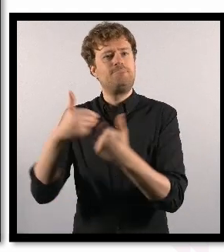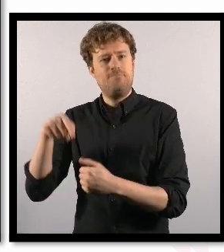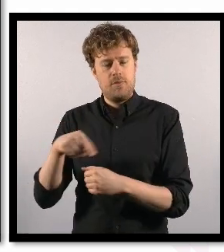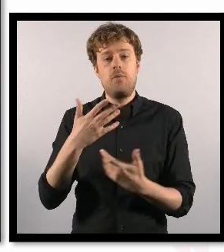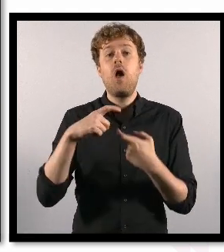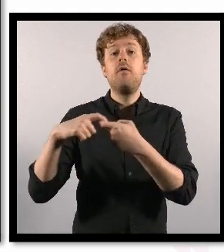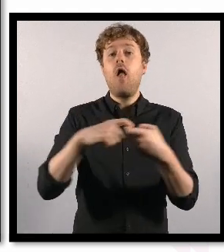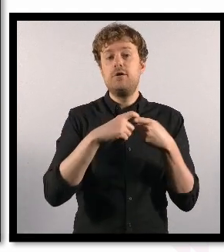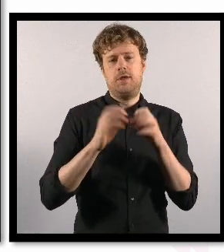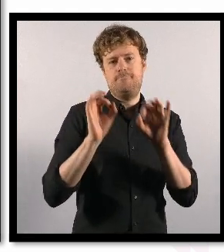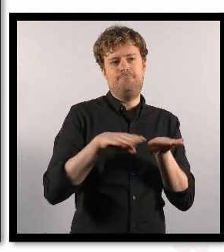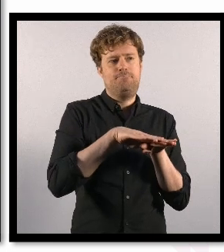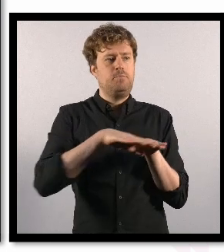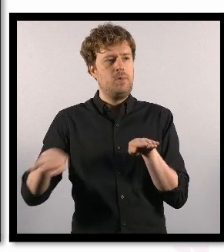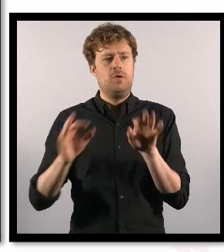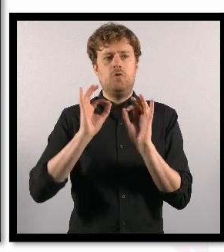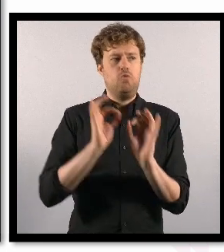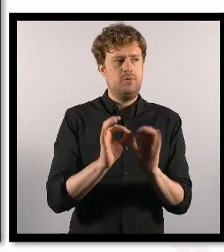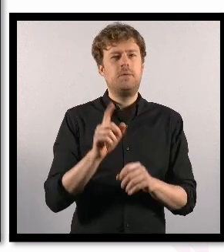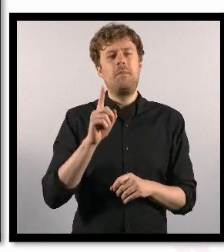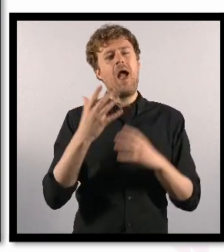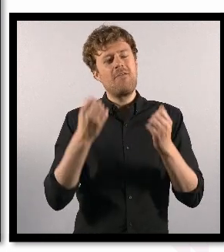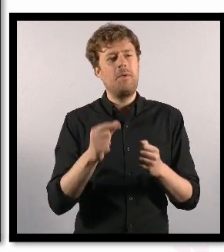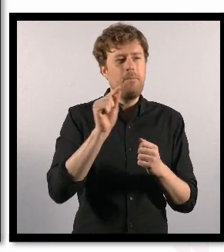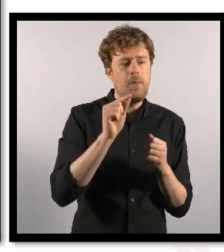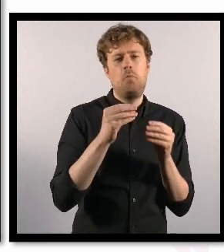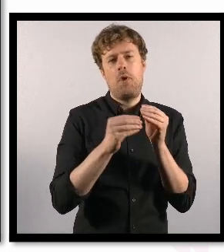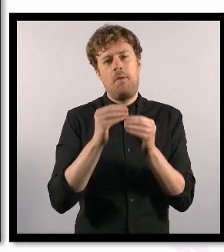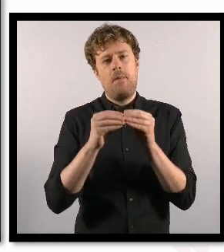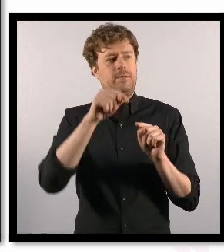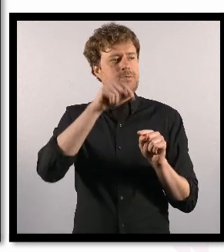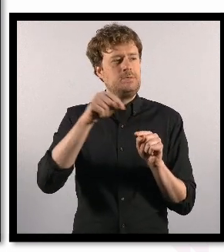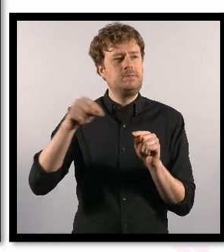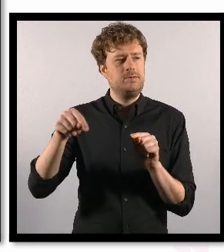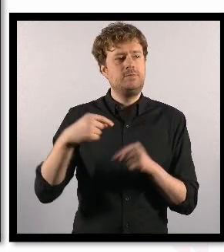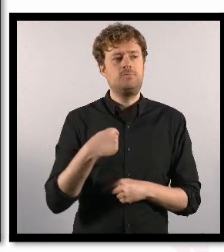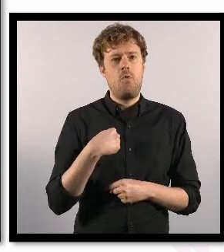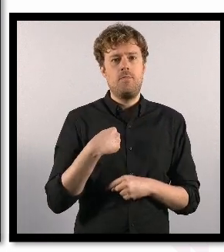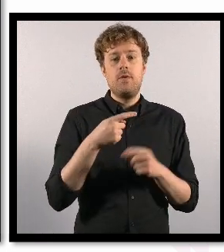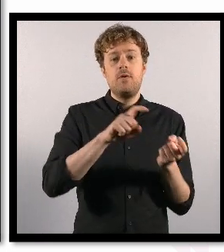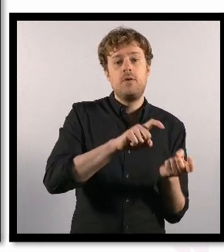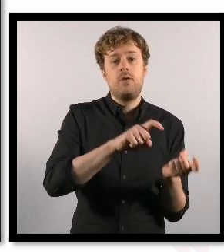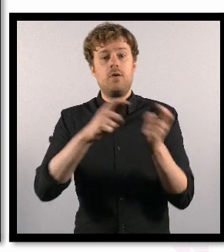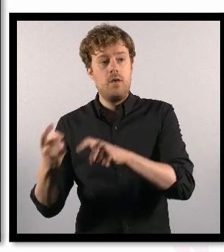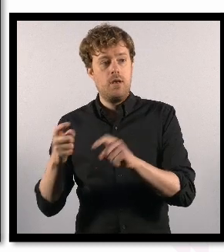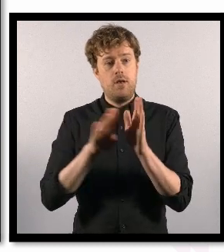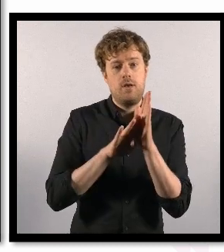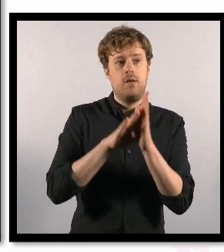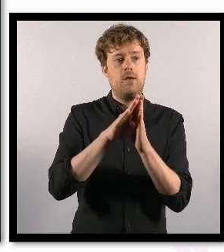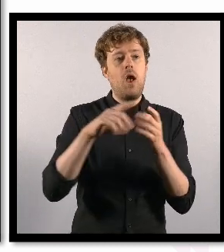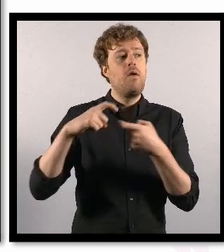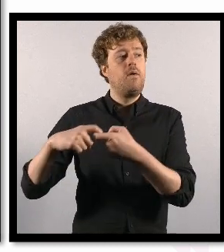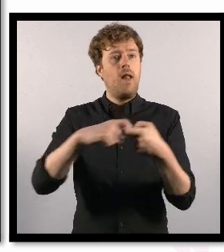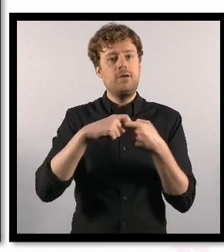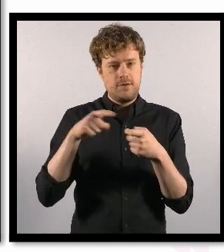new cluster is stable. At the scale we operate at, cost is also a huge challenge. And we've had to develop ways of holding